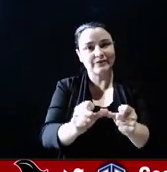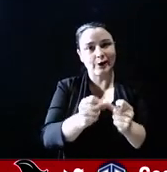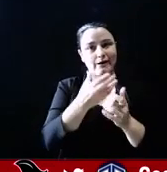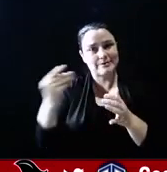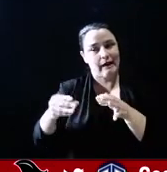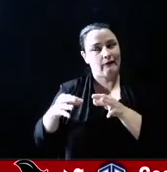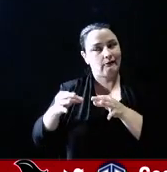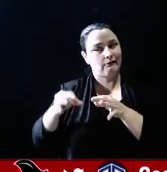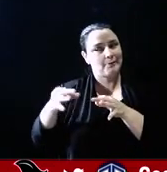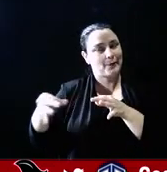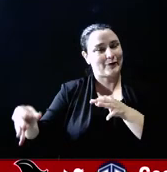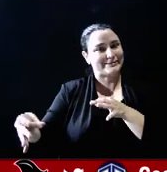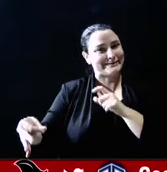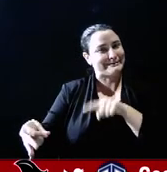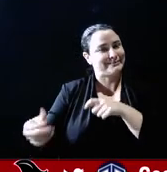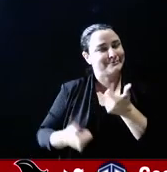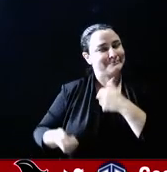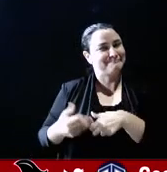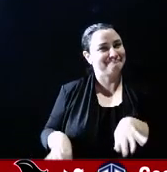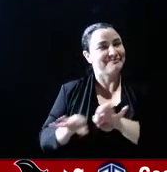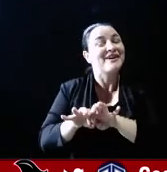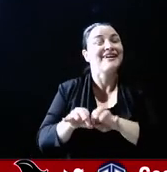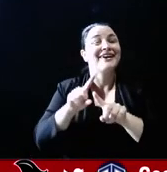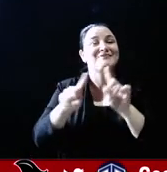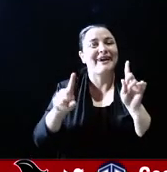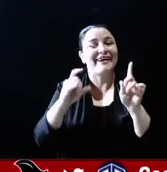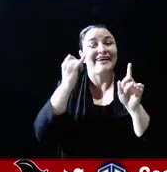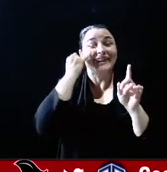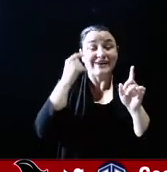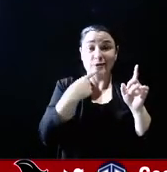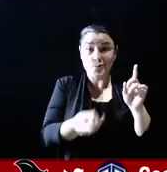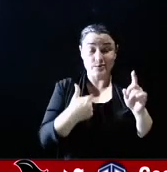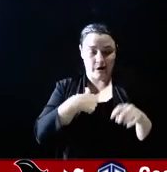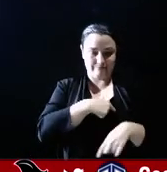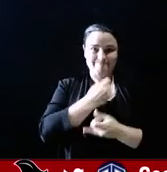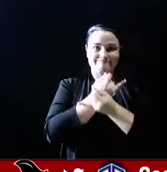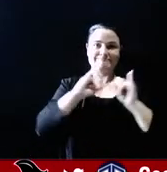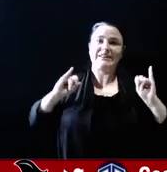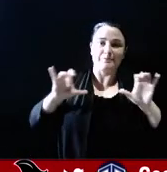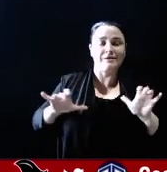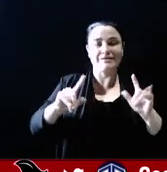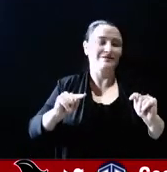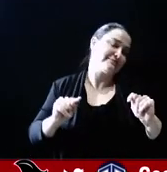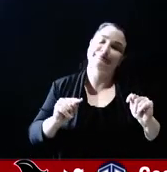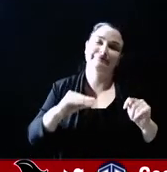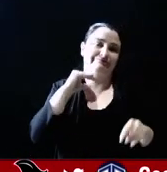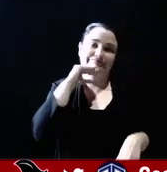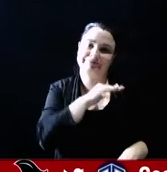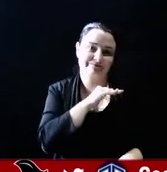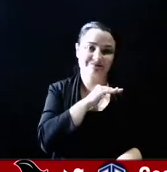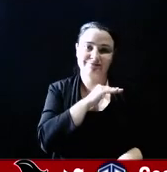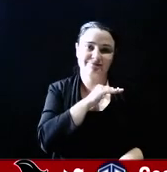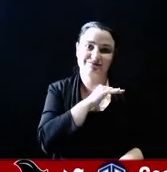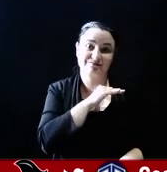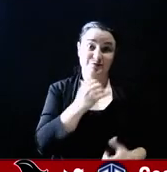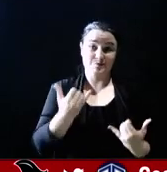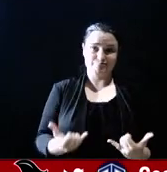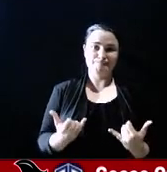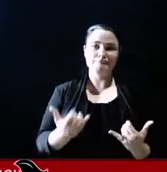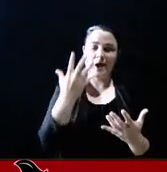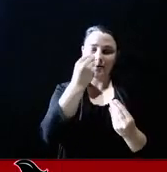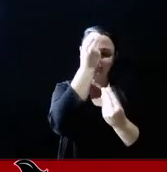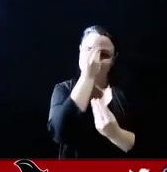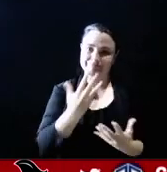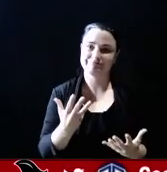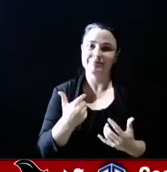However, I'd be lying to myself if I said I made it through my years of high school independently. Thus, I'm going to use this as an opportunity to thank